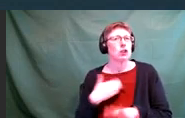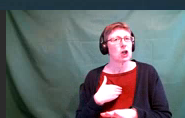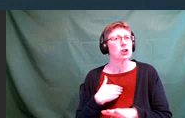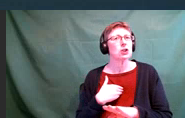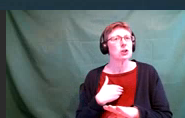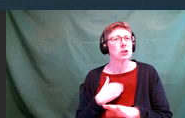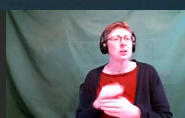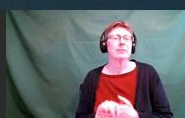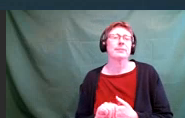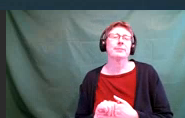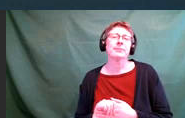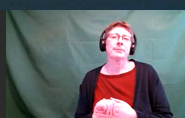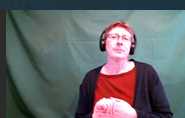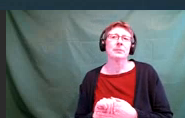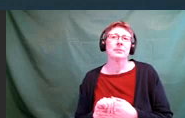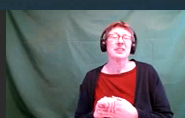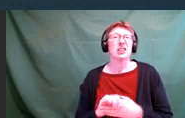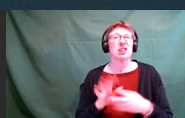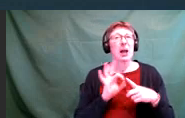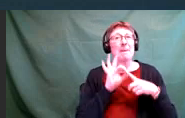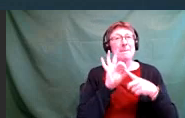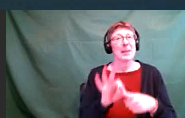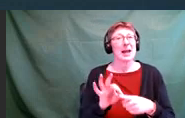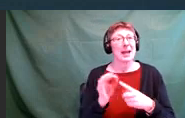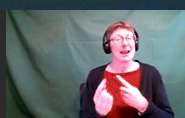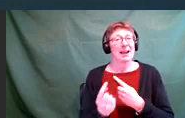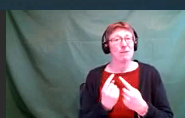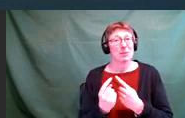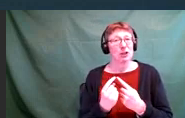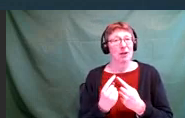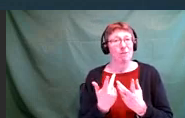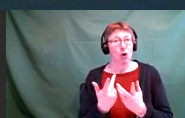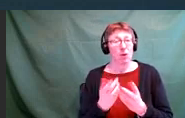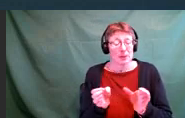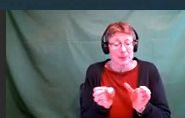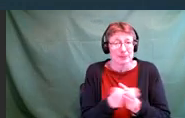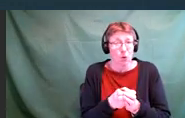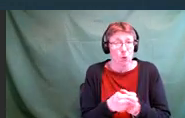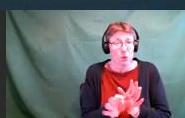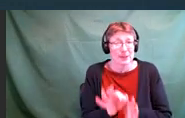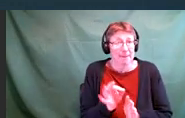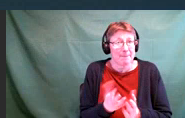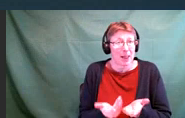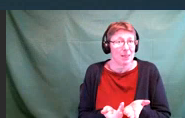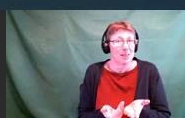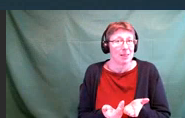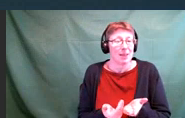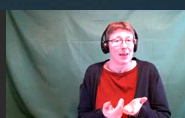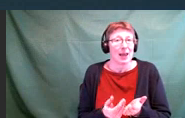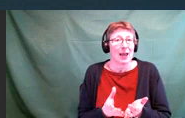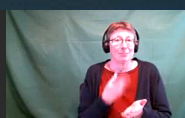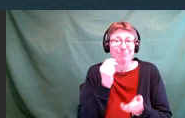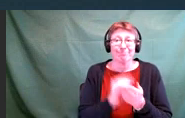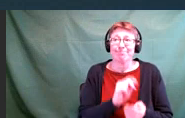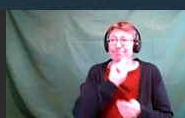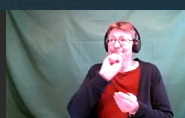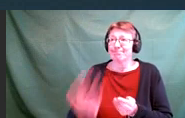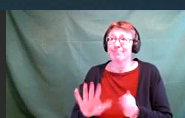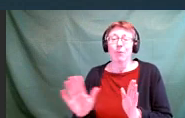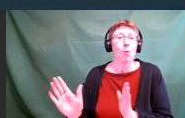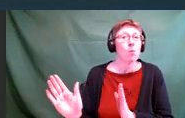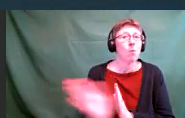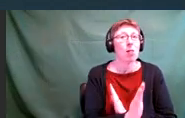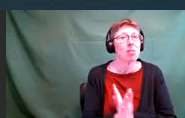we're applying information that we have from a small sample of data to the whole population.